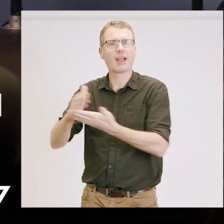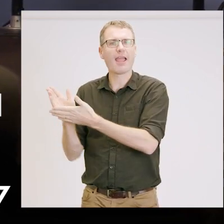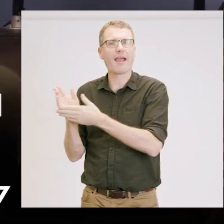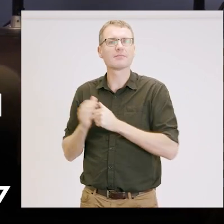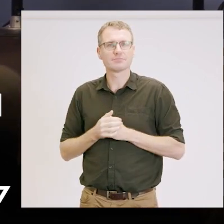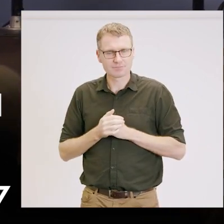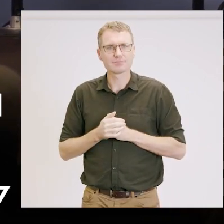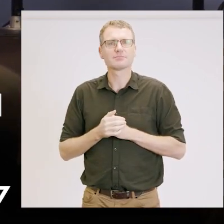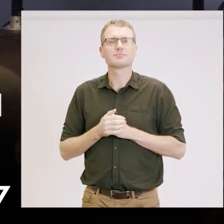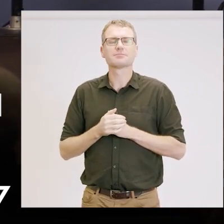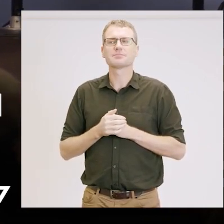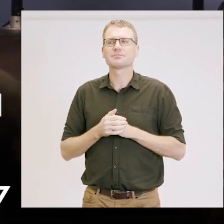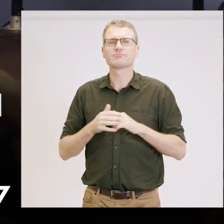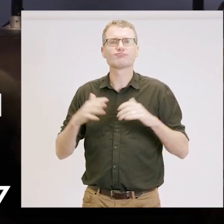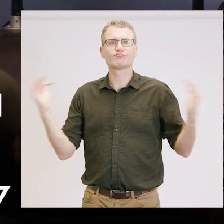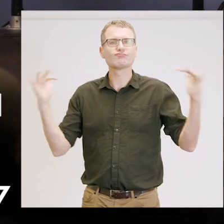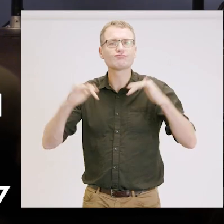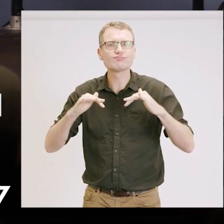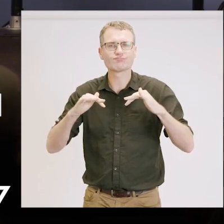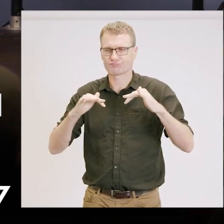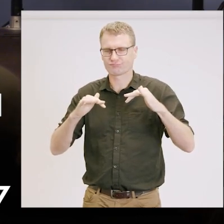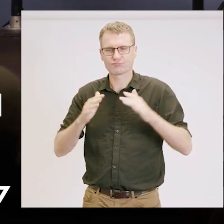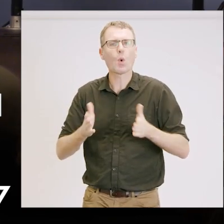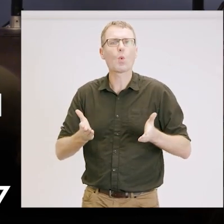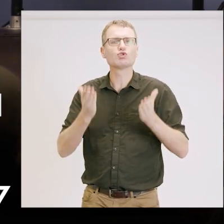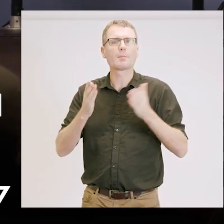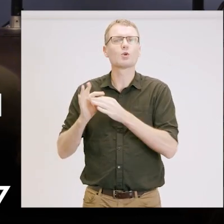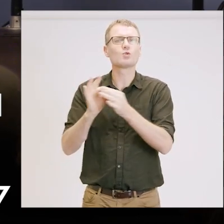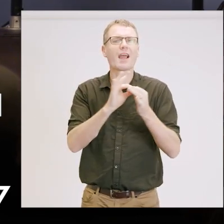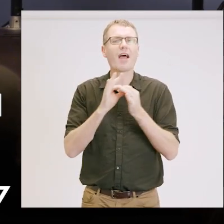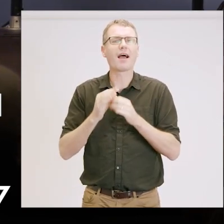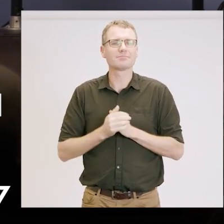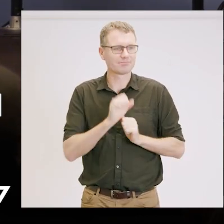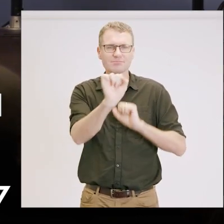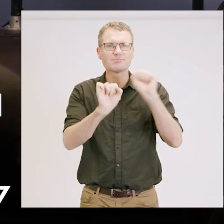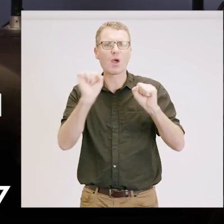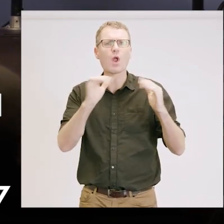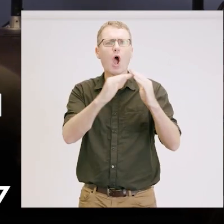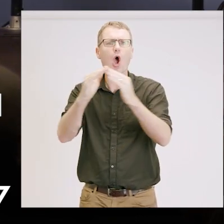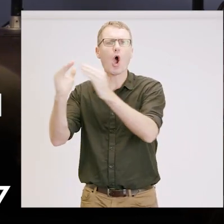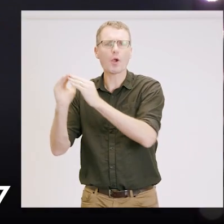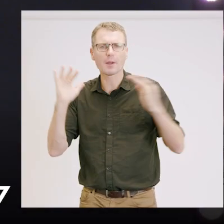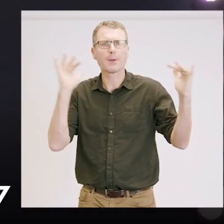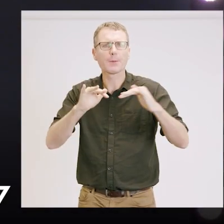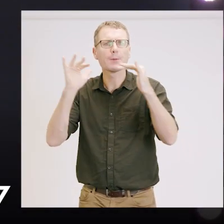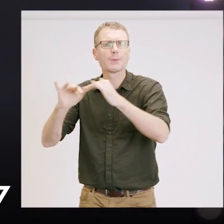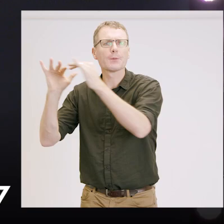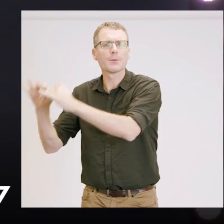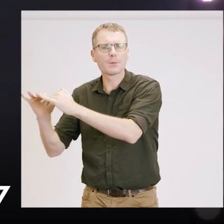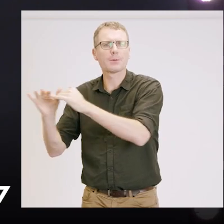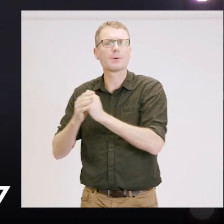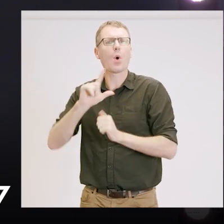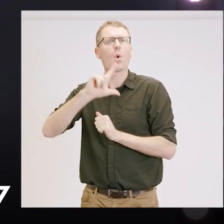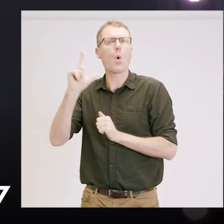day. They met in homes for the Lord's Supper and shared their meals with great joy and generosity, all the